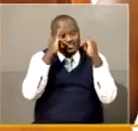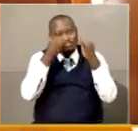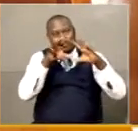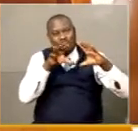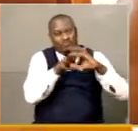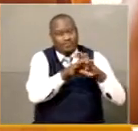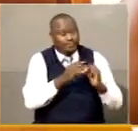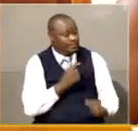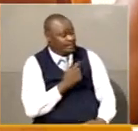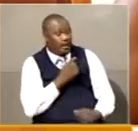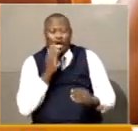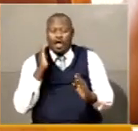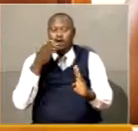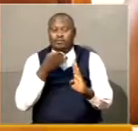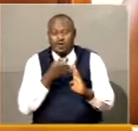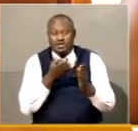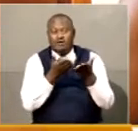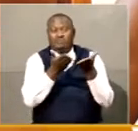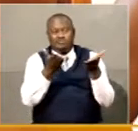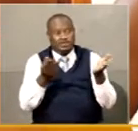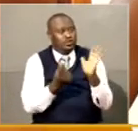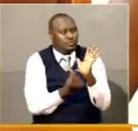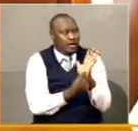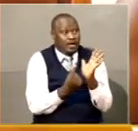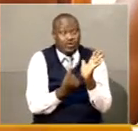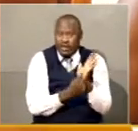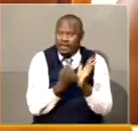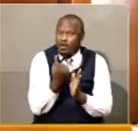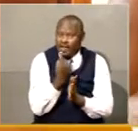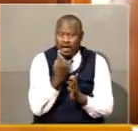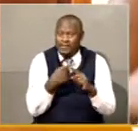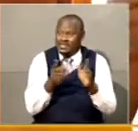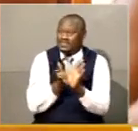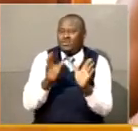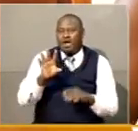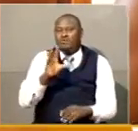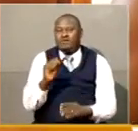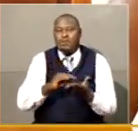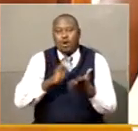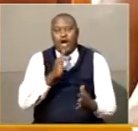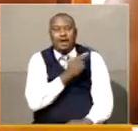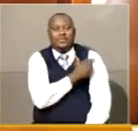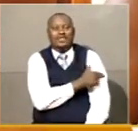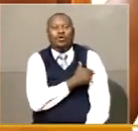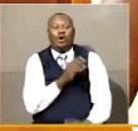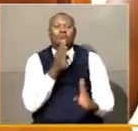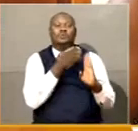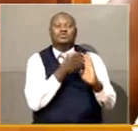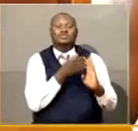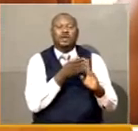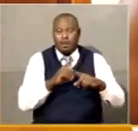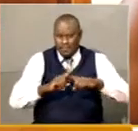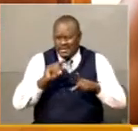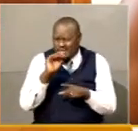of approach we do here in Uganda, not only Uganda but in Africa, we use the medical approach. And yet, in order for